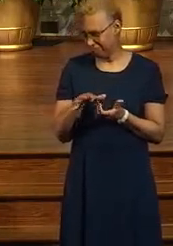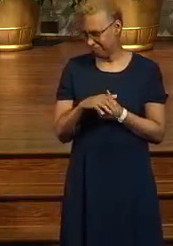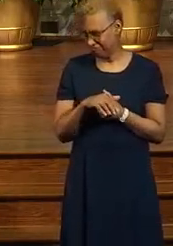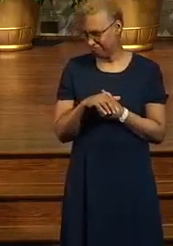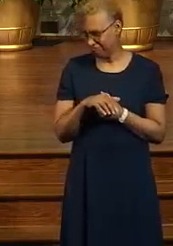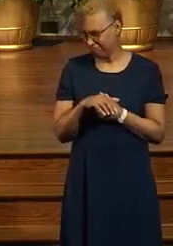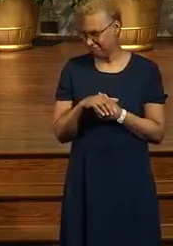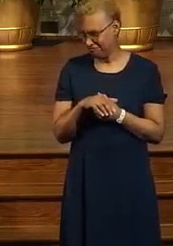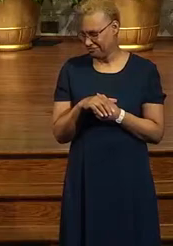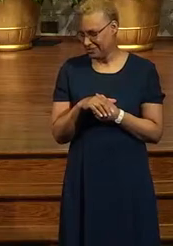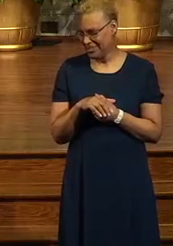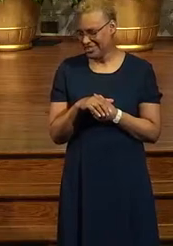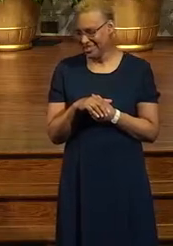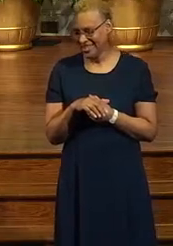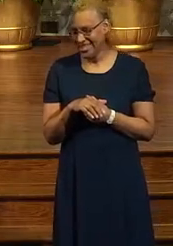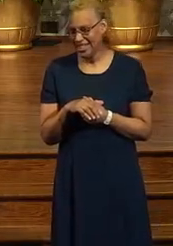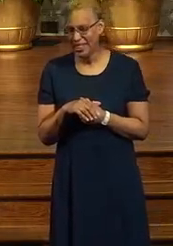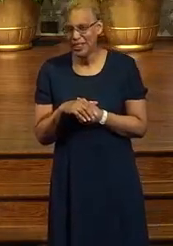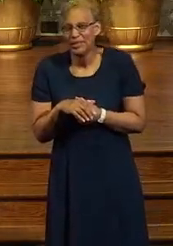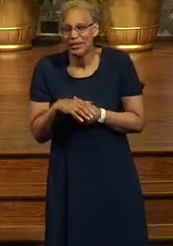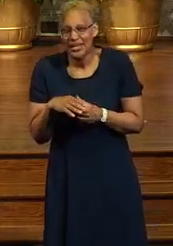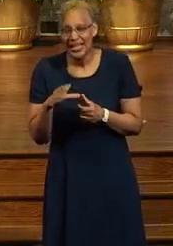I would look for the bruised cabbage.